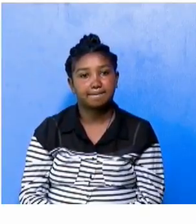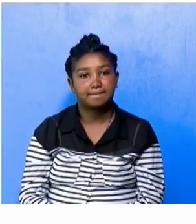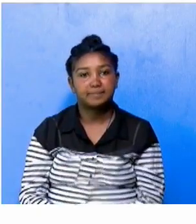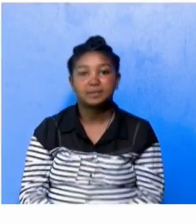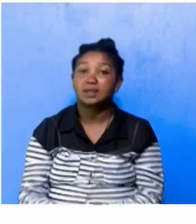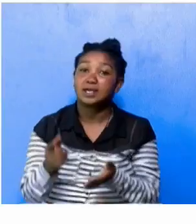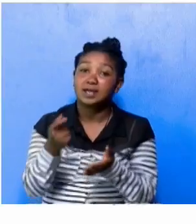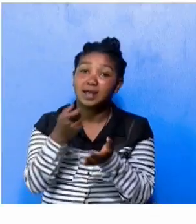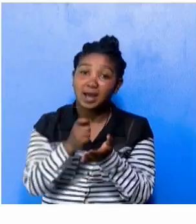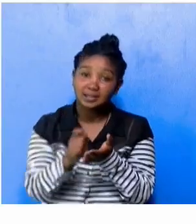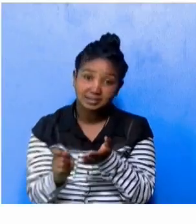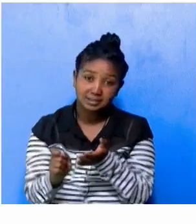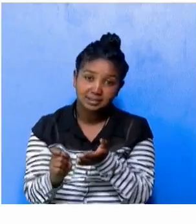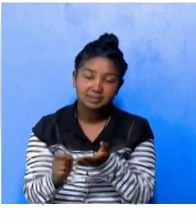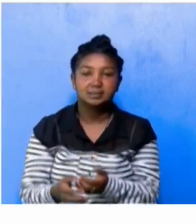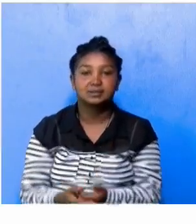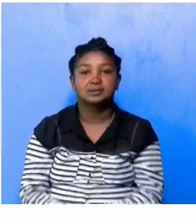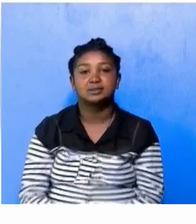writes